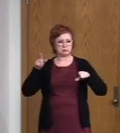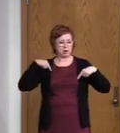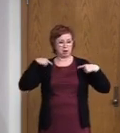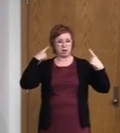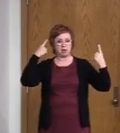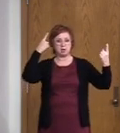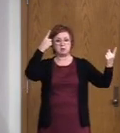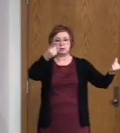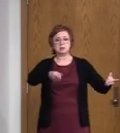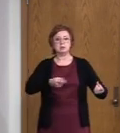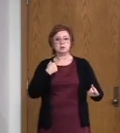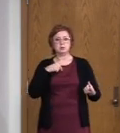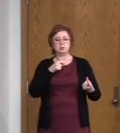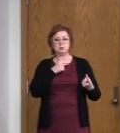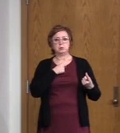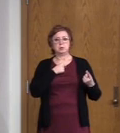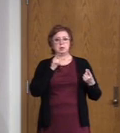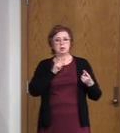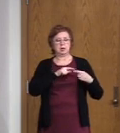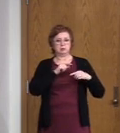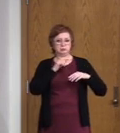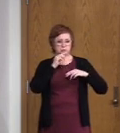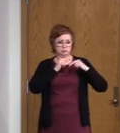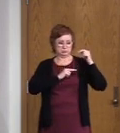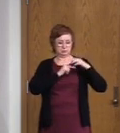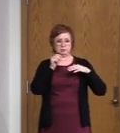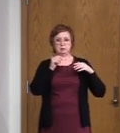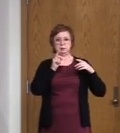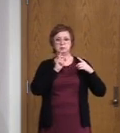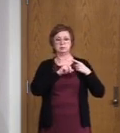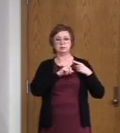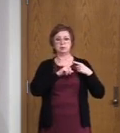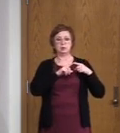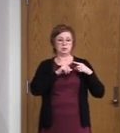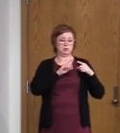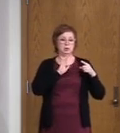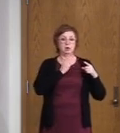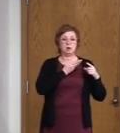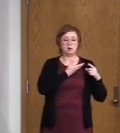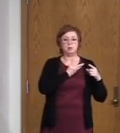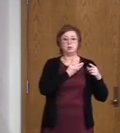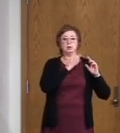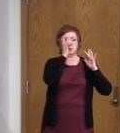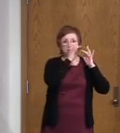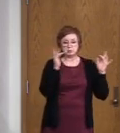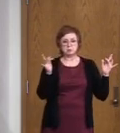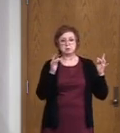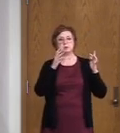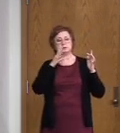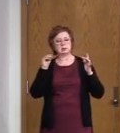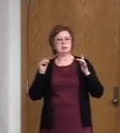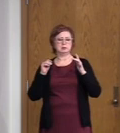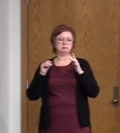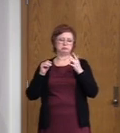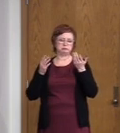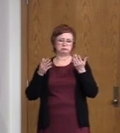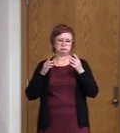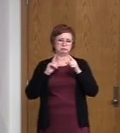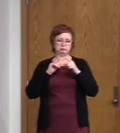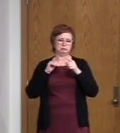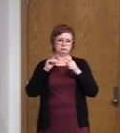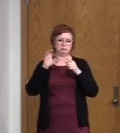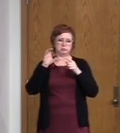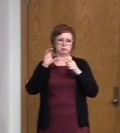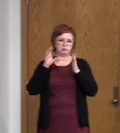help with outbreaks both in our own facilities, long-term care and acute, but also our affiliates and partner facilities, and like